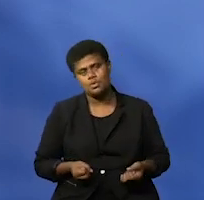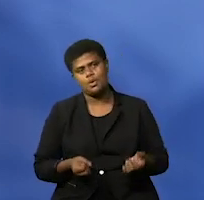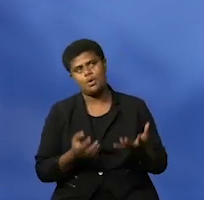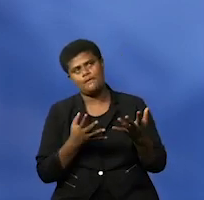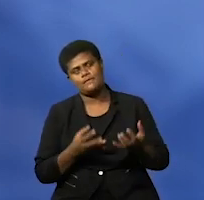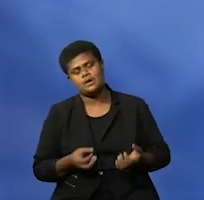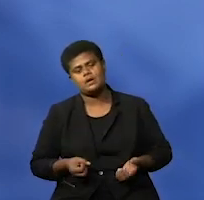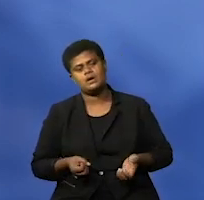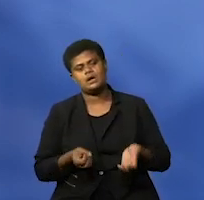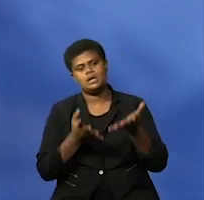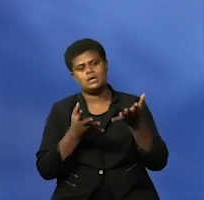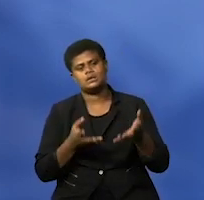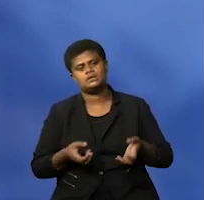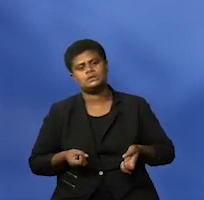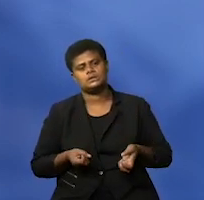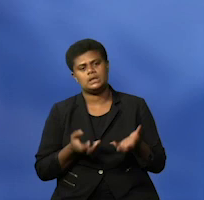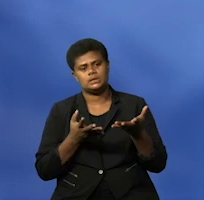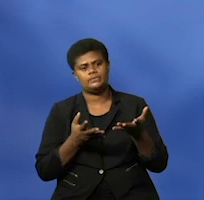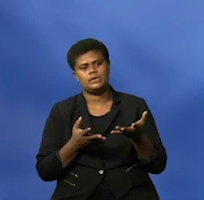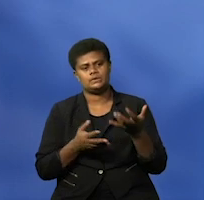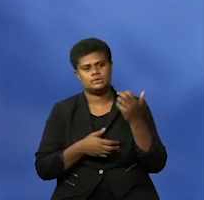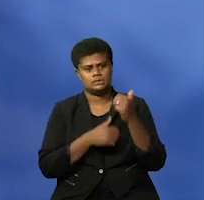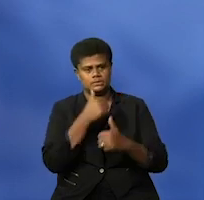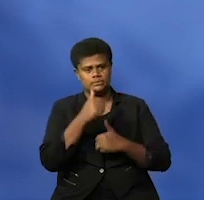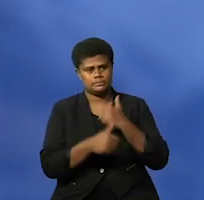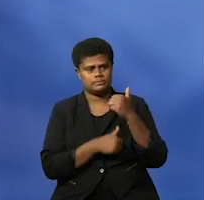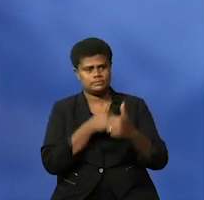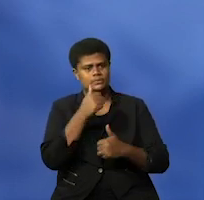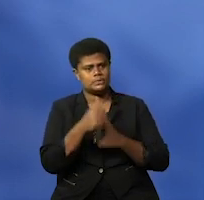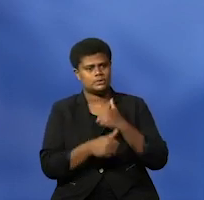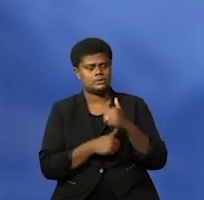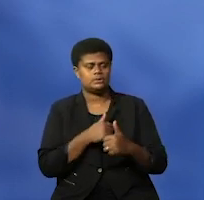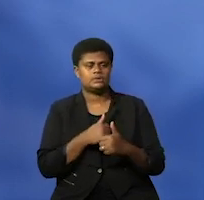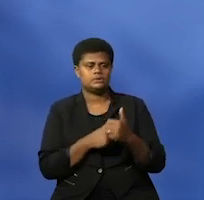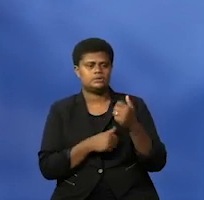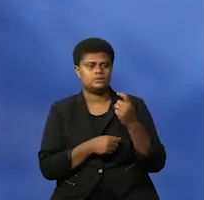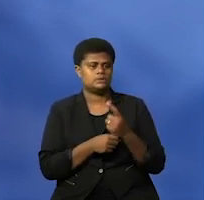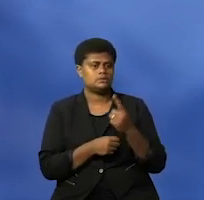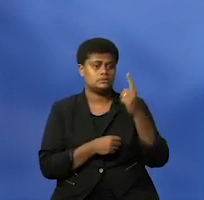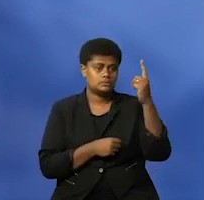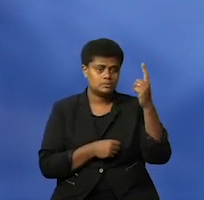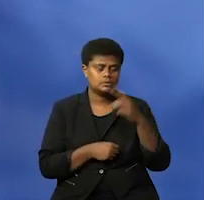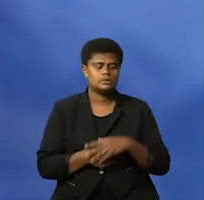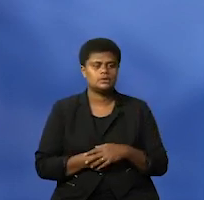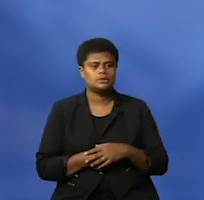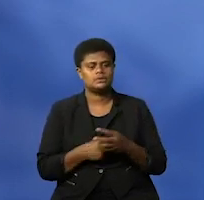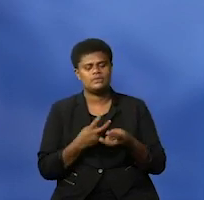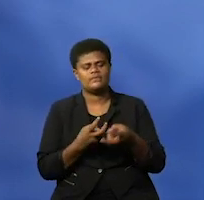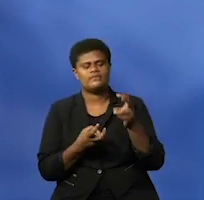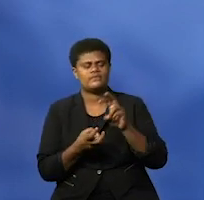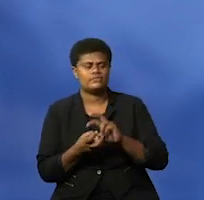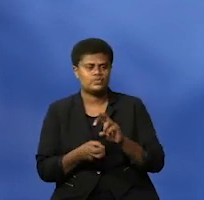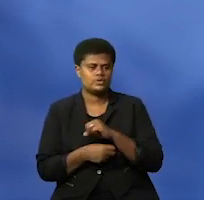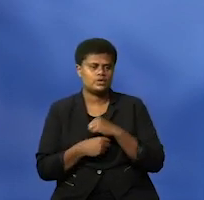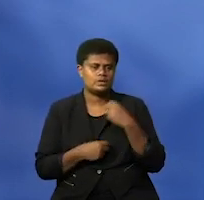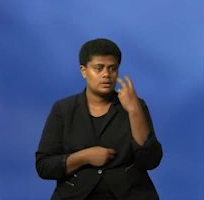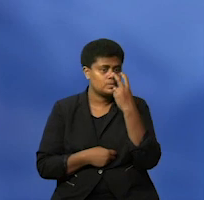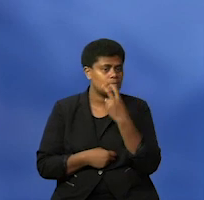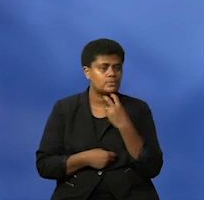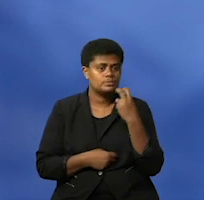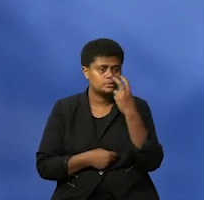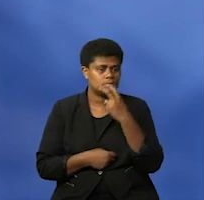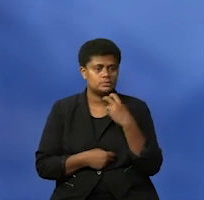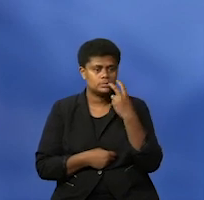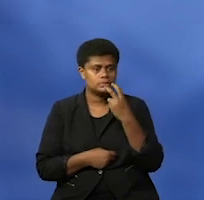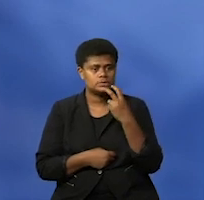of praise to God, okay, that is the fruit of our lips, giving